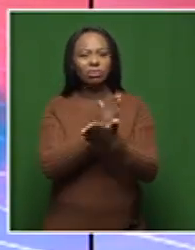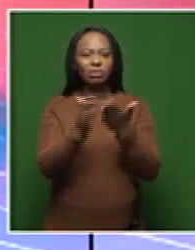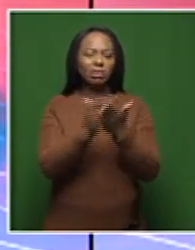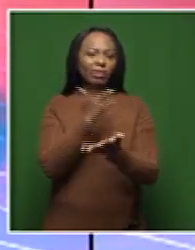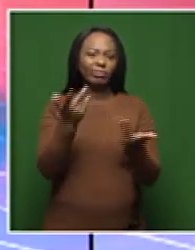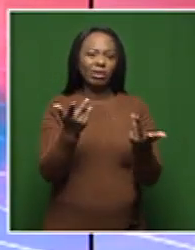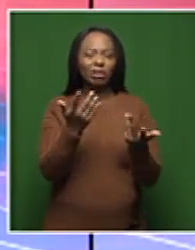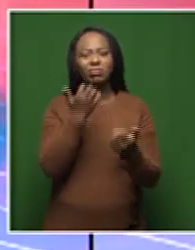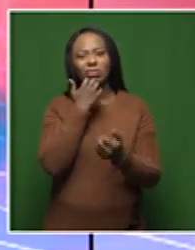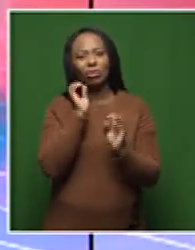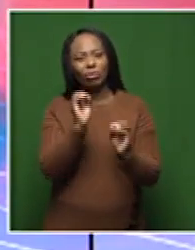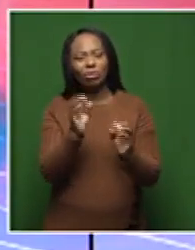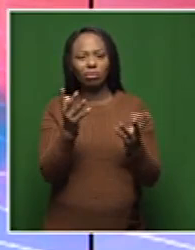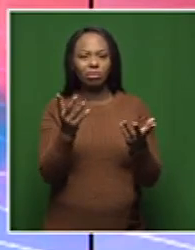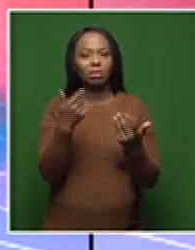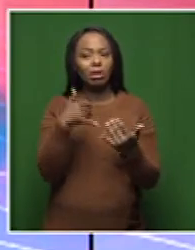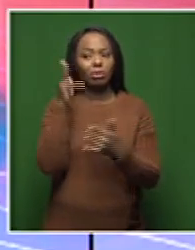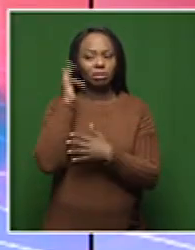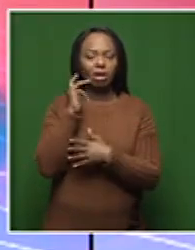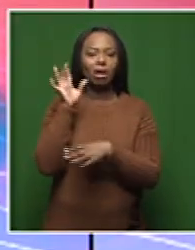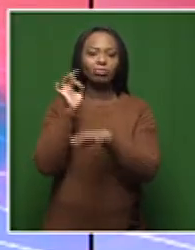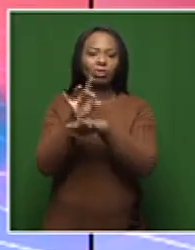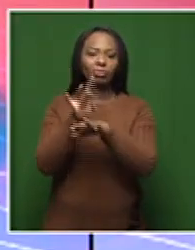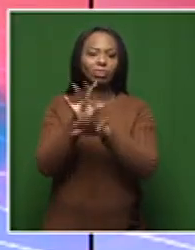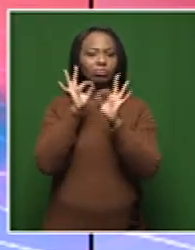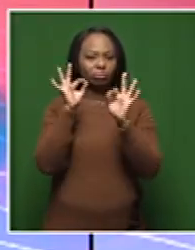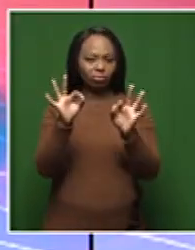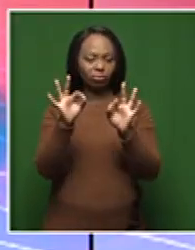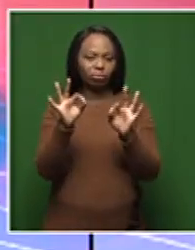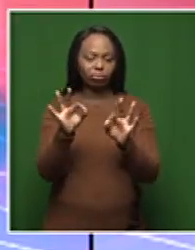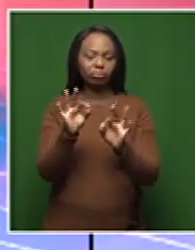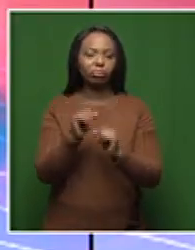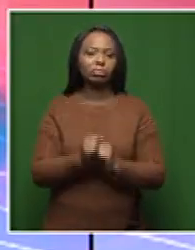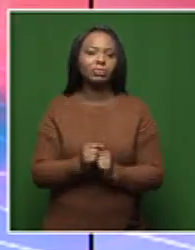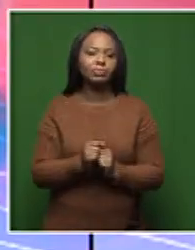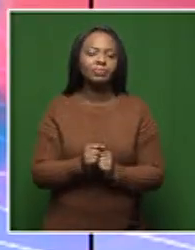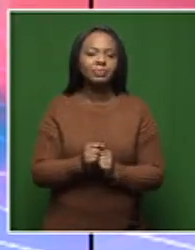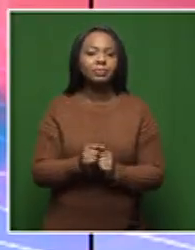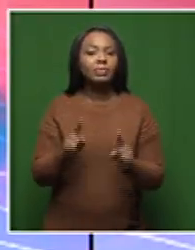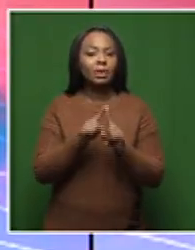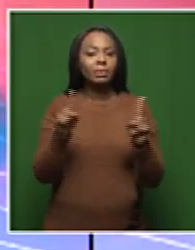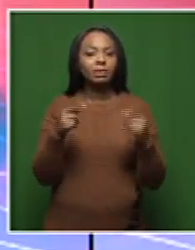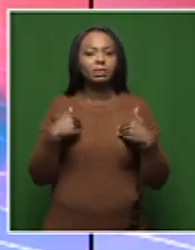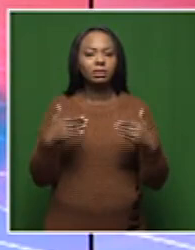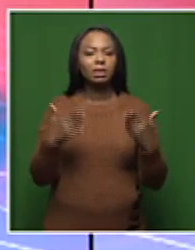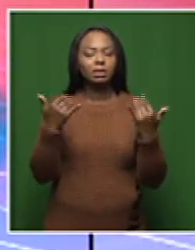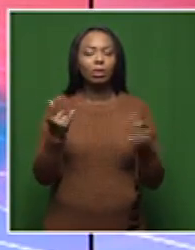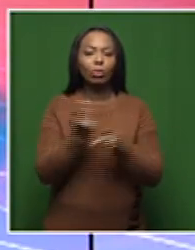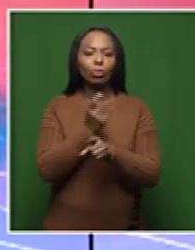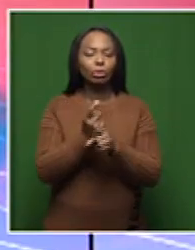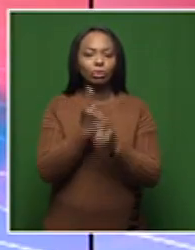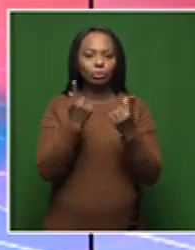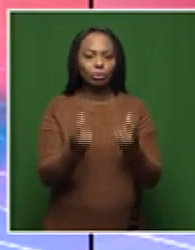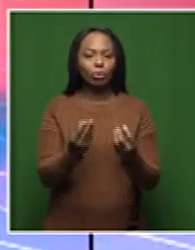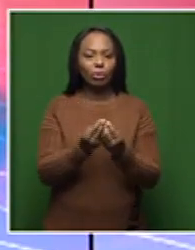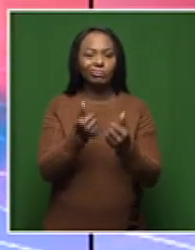from a professional and get sound advice, and that's all happening towards the end of the program. But first, let's start where we always do